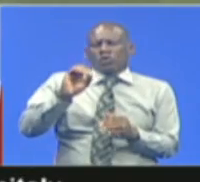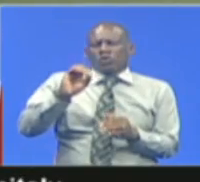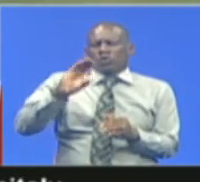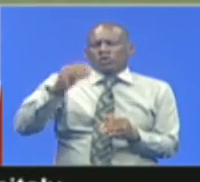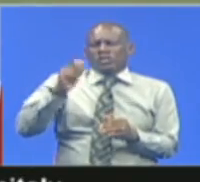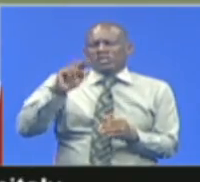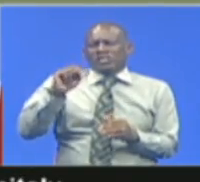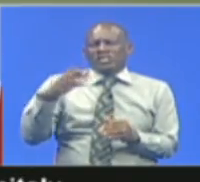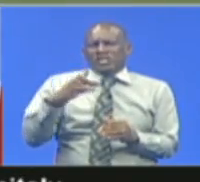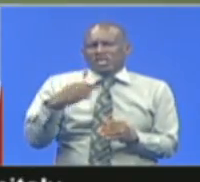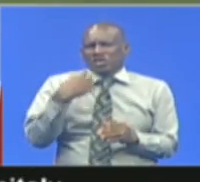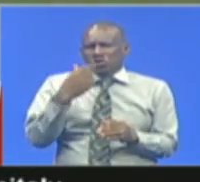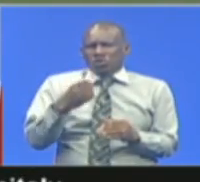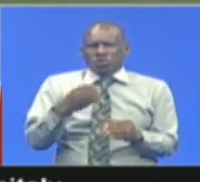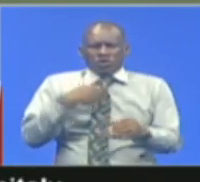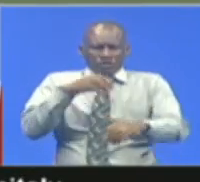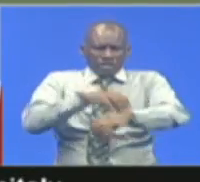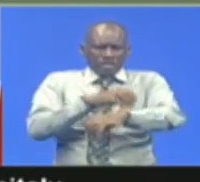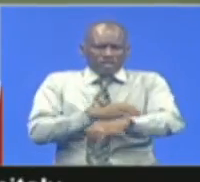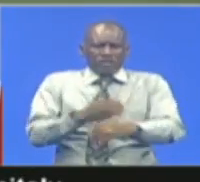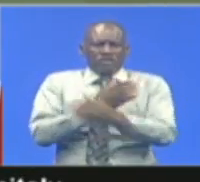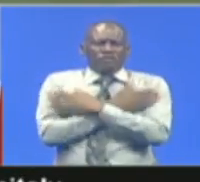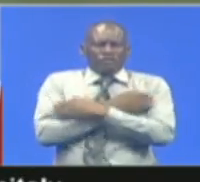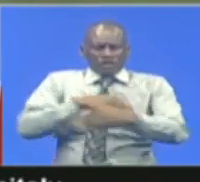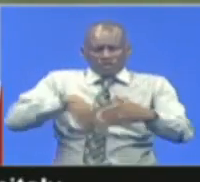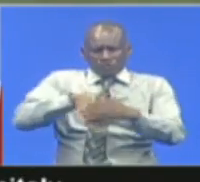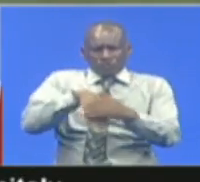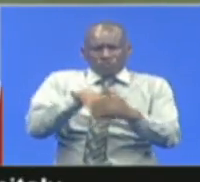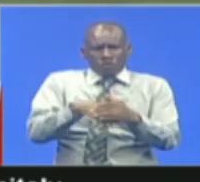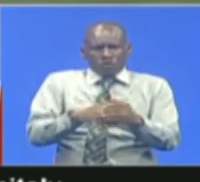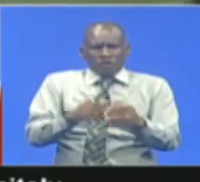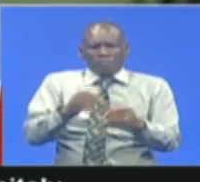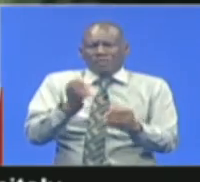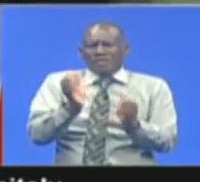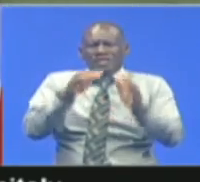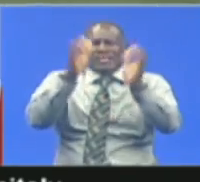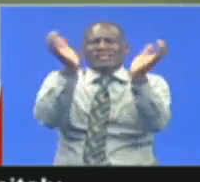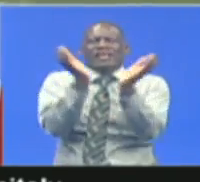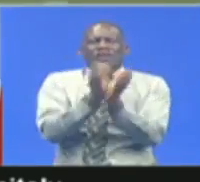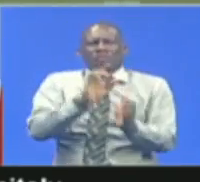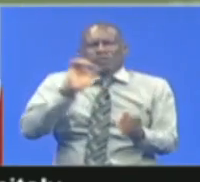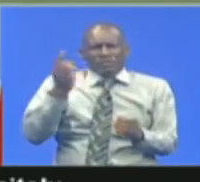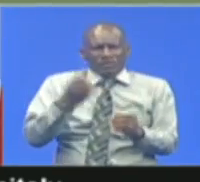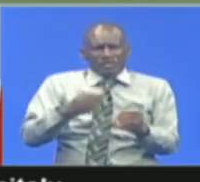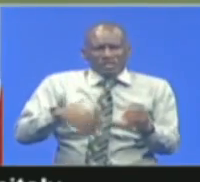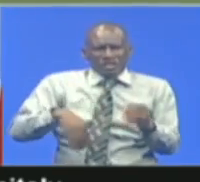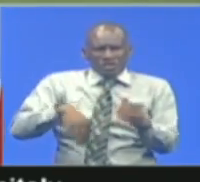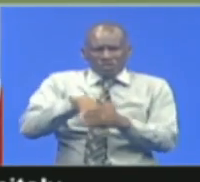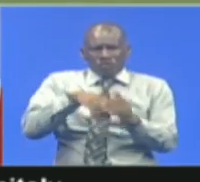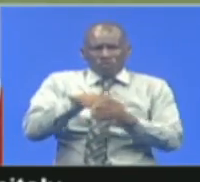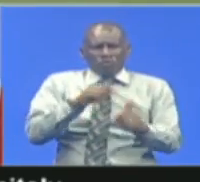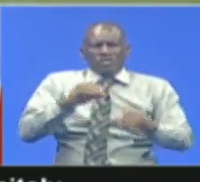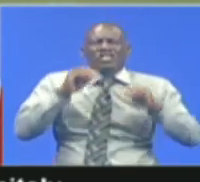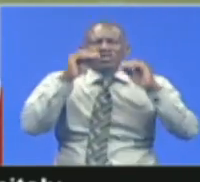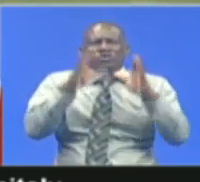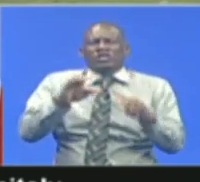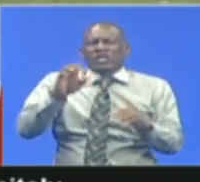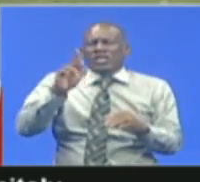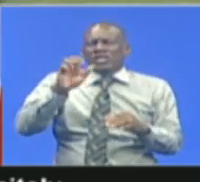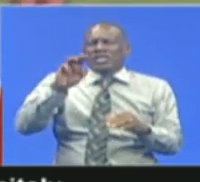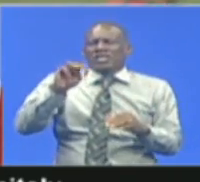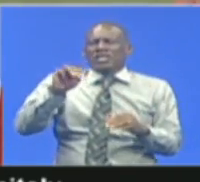been ruled out through injury. The friendly match set to be played at the Kasarani Stadium will be the first match that head coach Francis Kimanzi